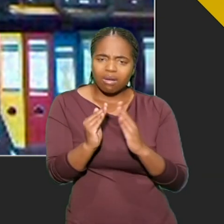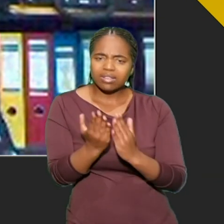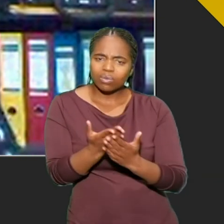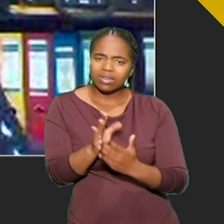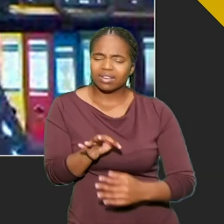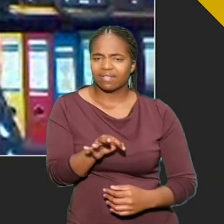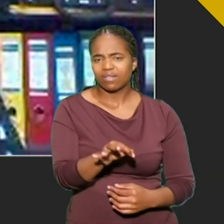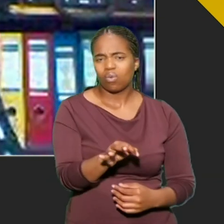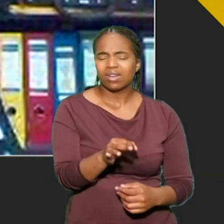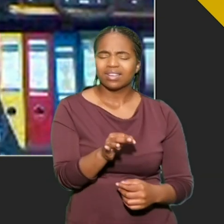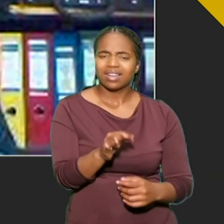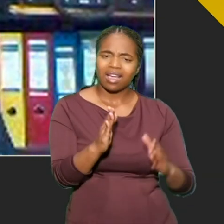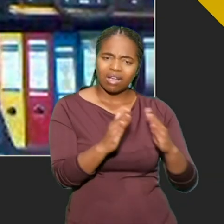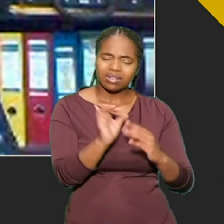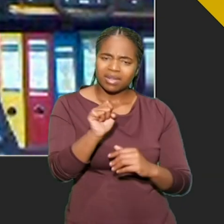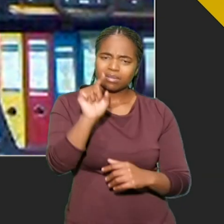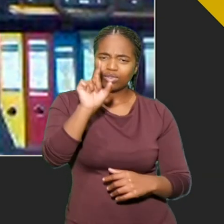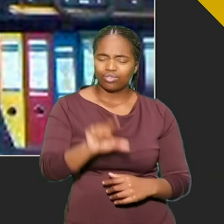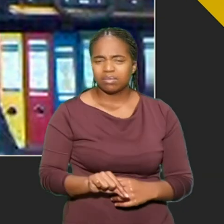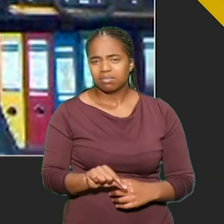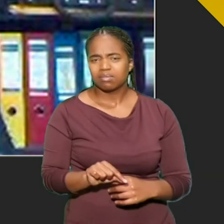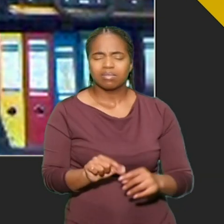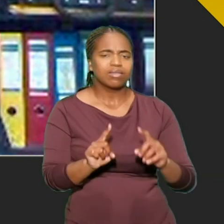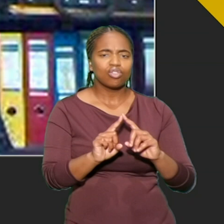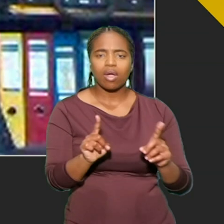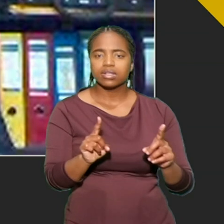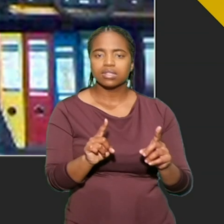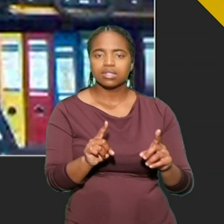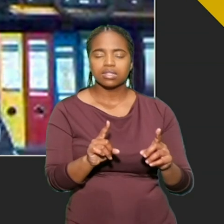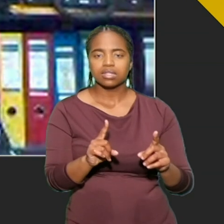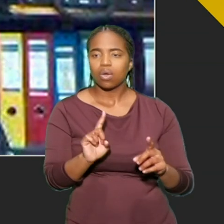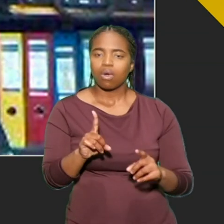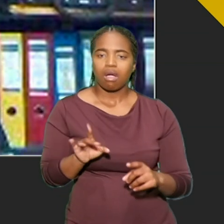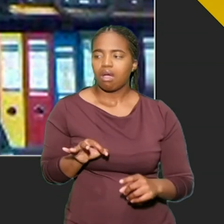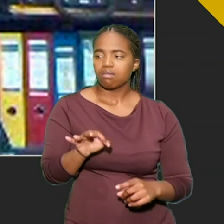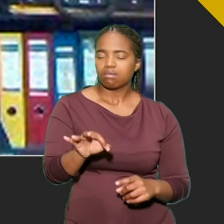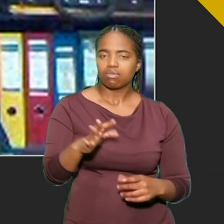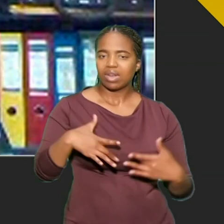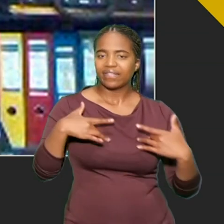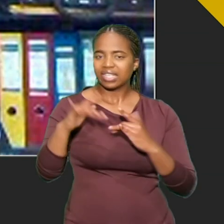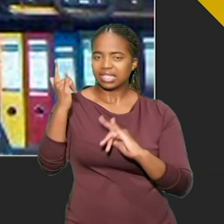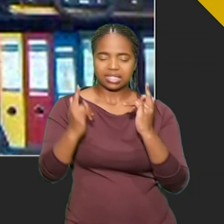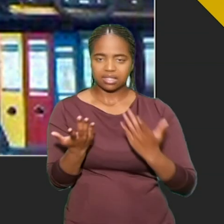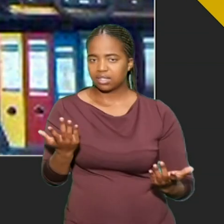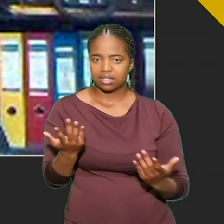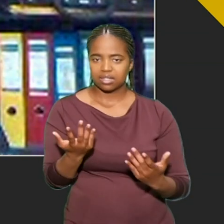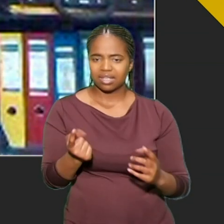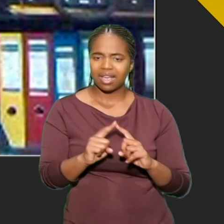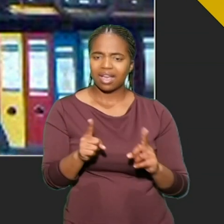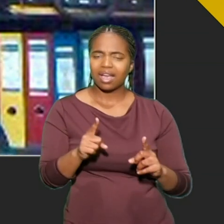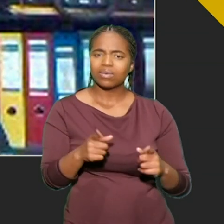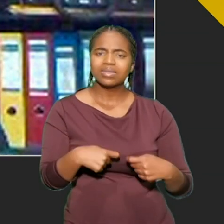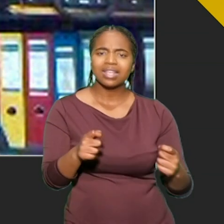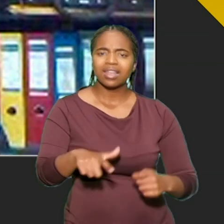that is our program and not say it is unaffordable to live in the city. Mm. Let's not sell all the land we have